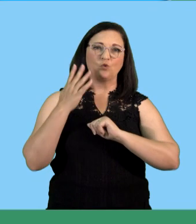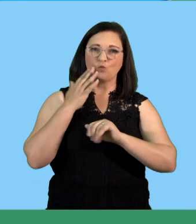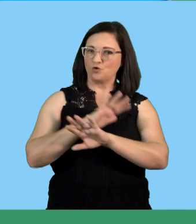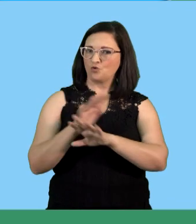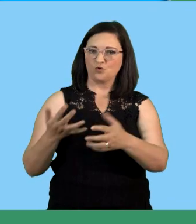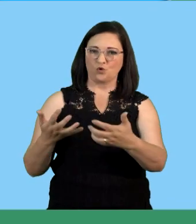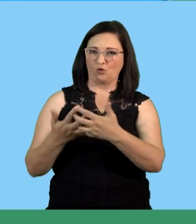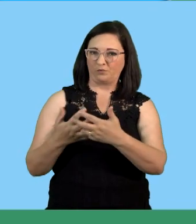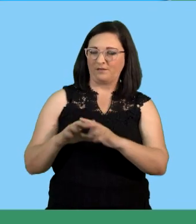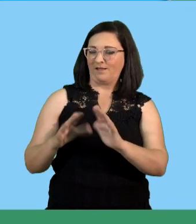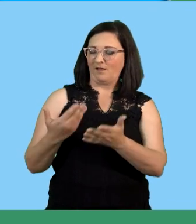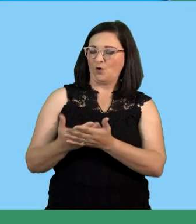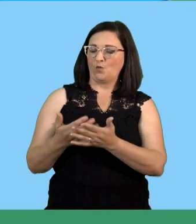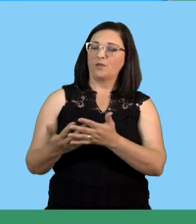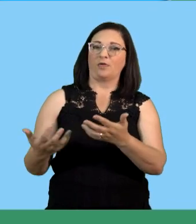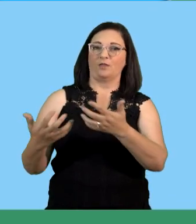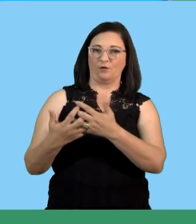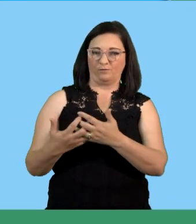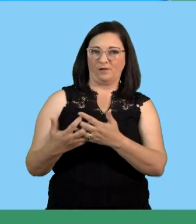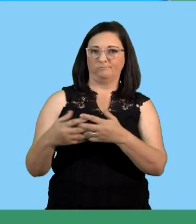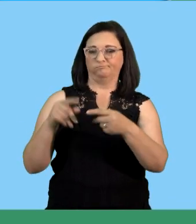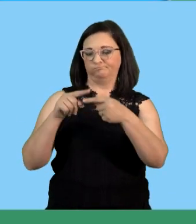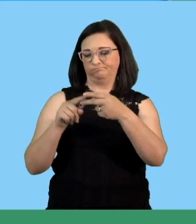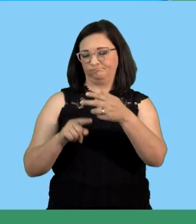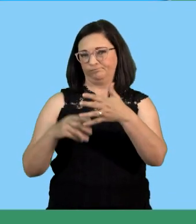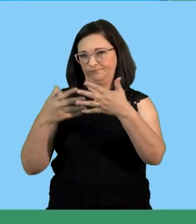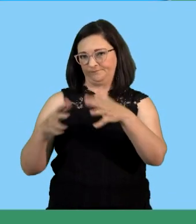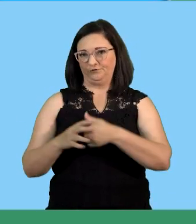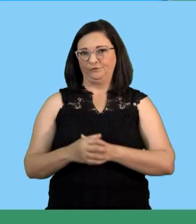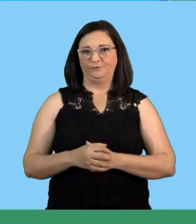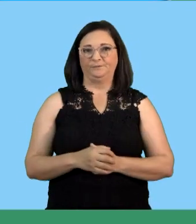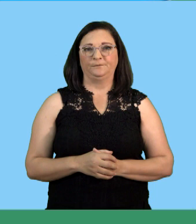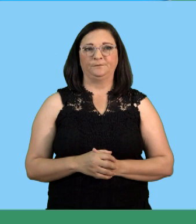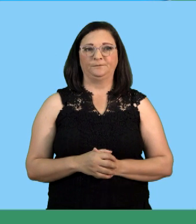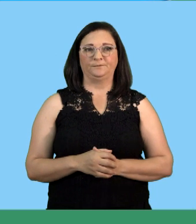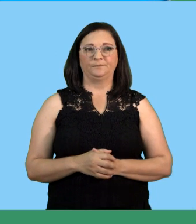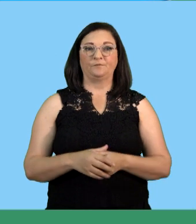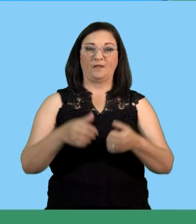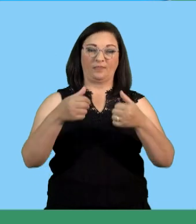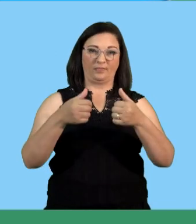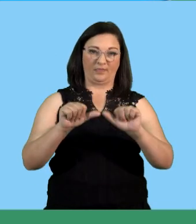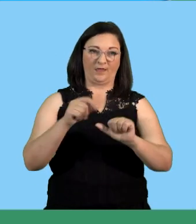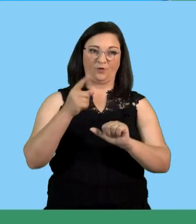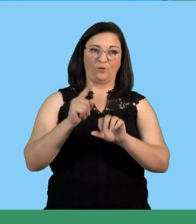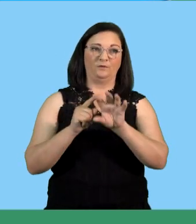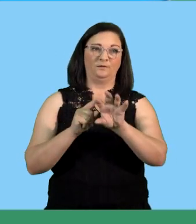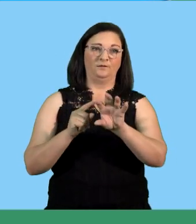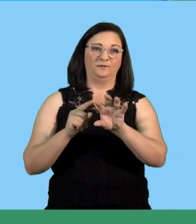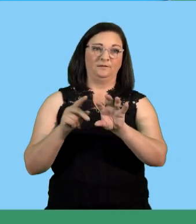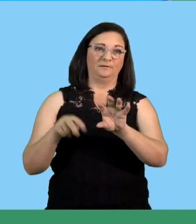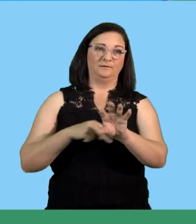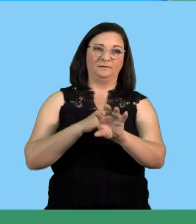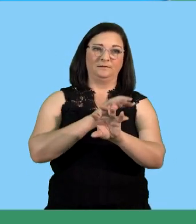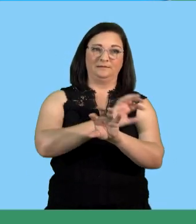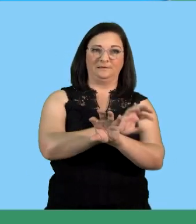We also looked at the ways to comply. So this is our basic five. Right, there afterwards we looked at our special